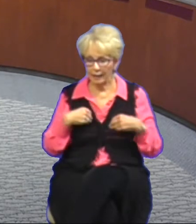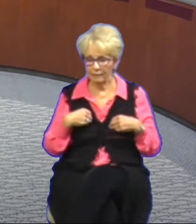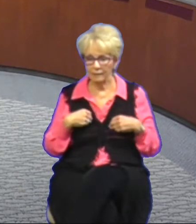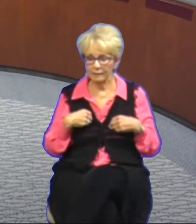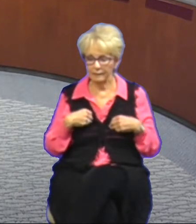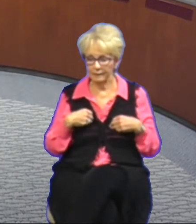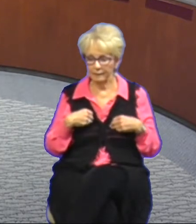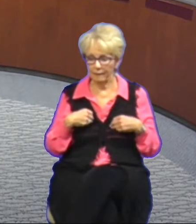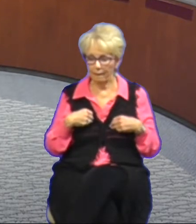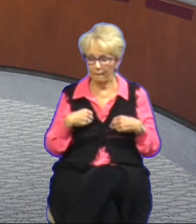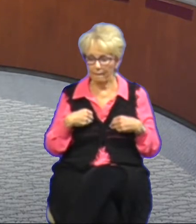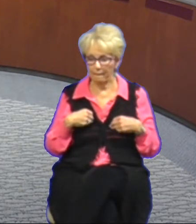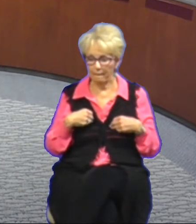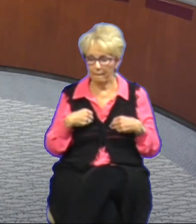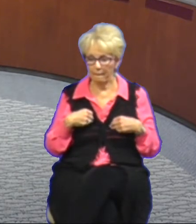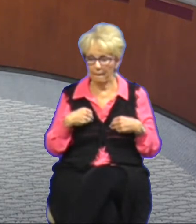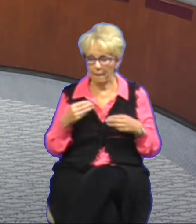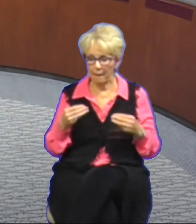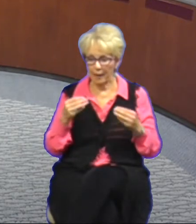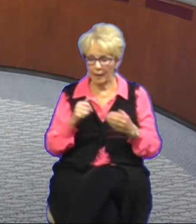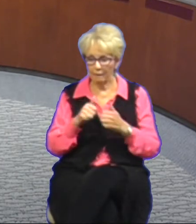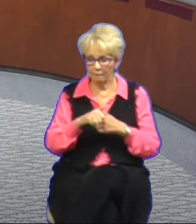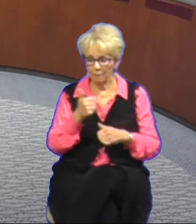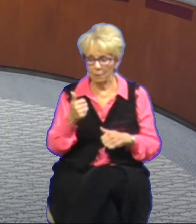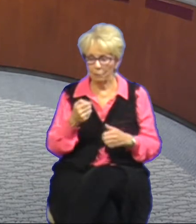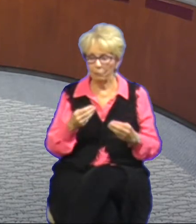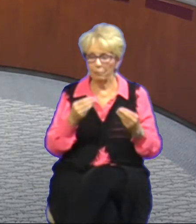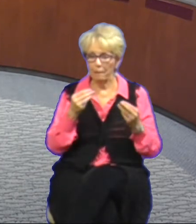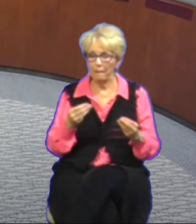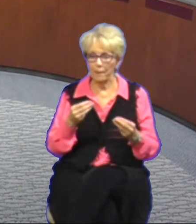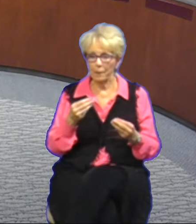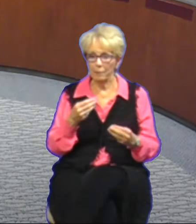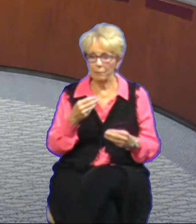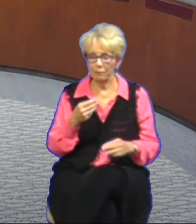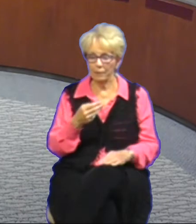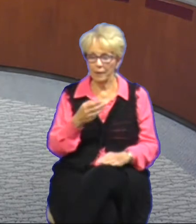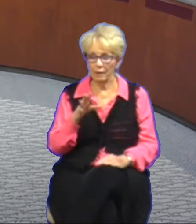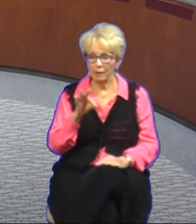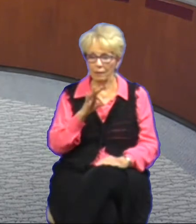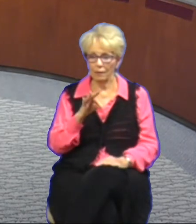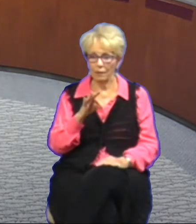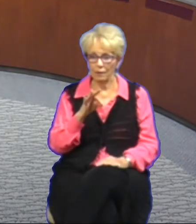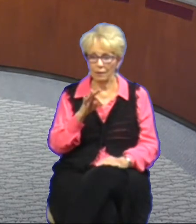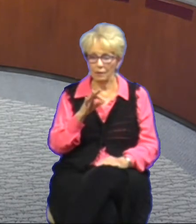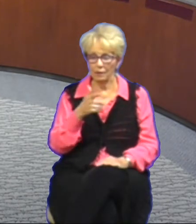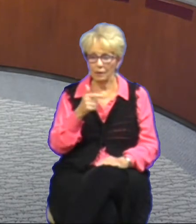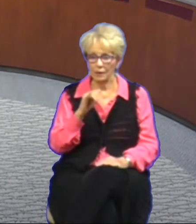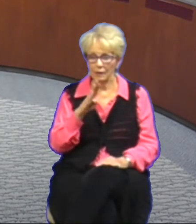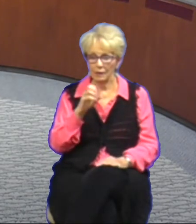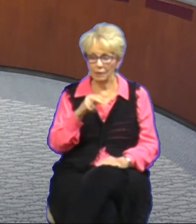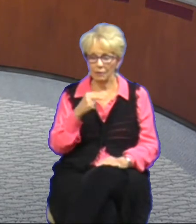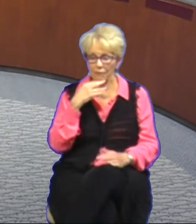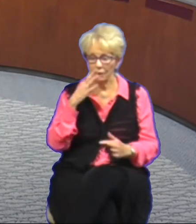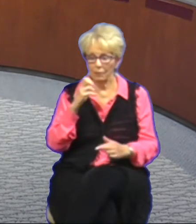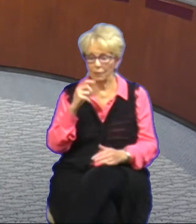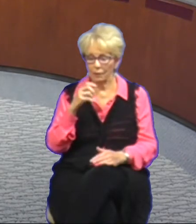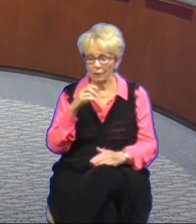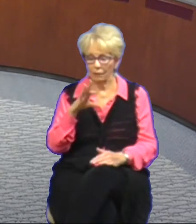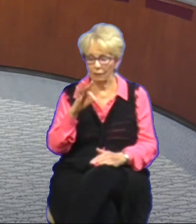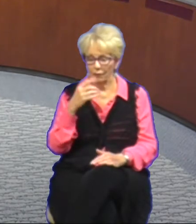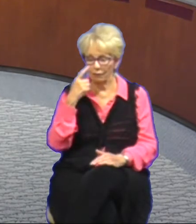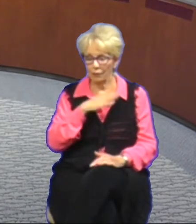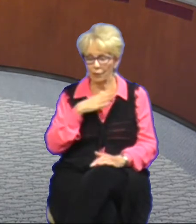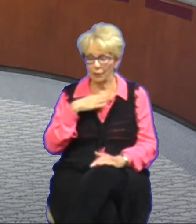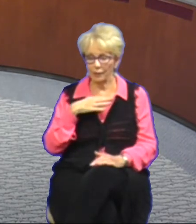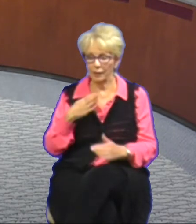aye. Aye. Motion passes. Have another motion, please. Motion to appoint Israel Gibson to the Fireman's Relief Fund Board for a